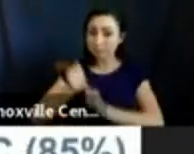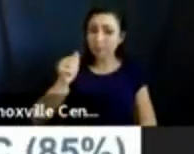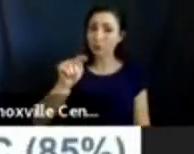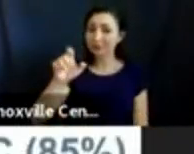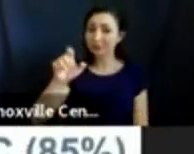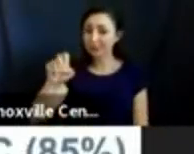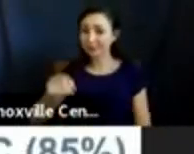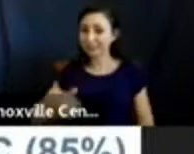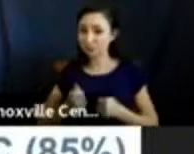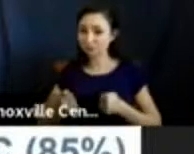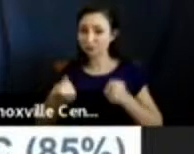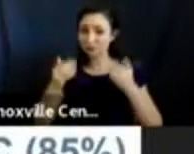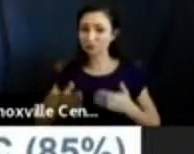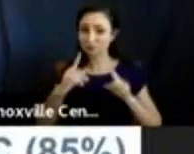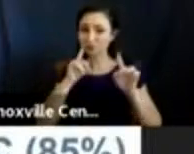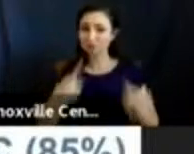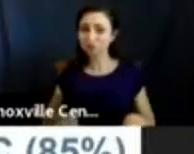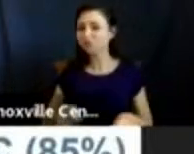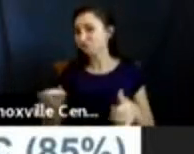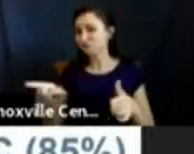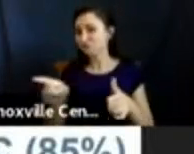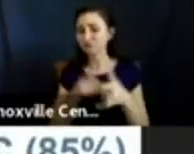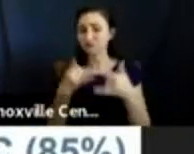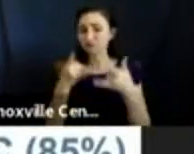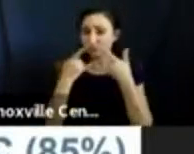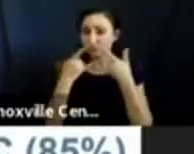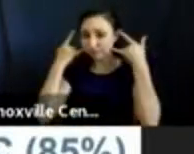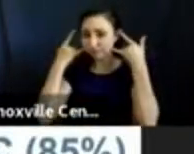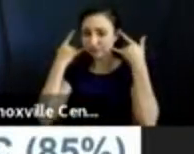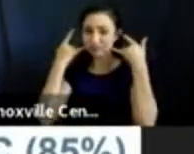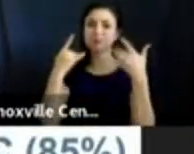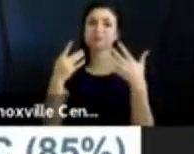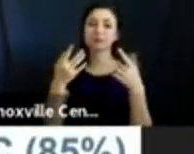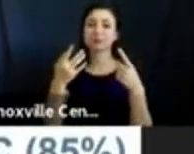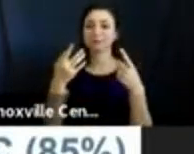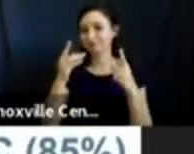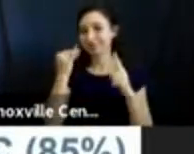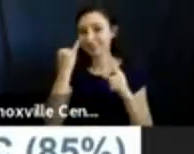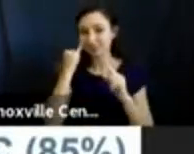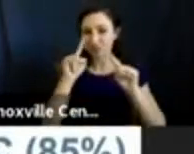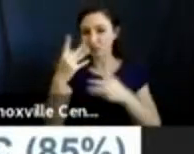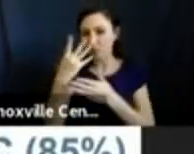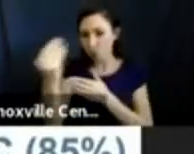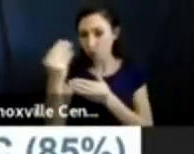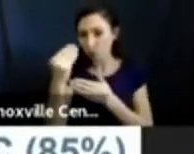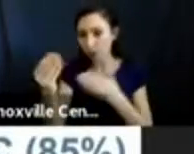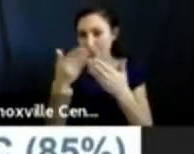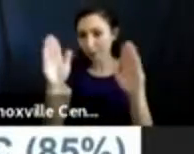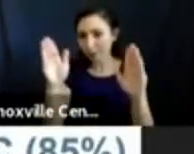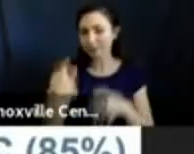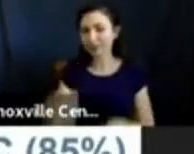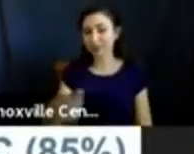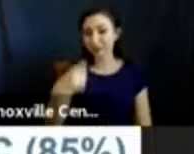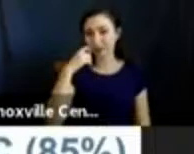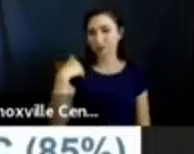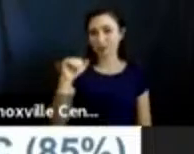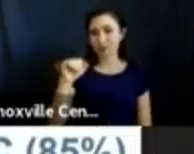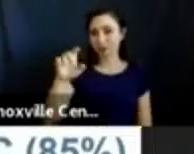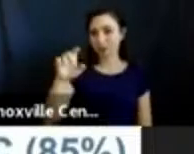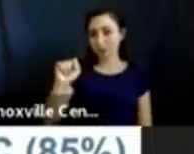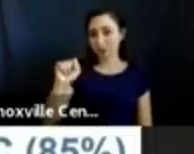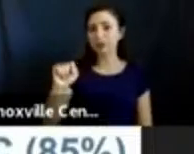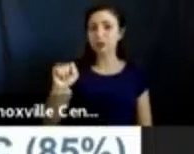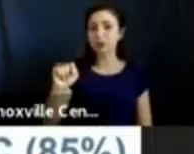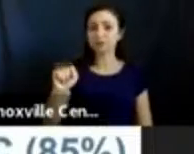virus, first is wearing masks or face coverings in public. In the most recent wave of September, 85%, as I noted,